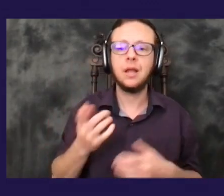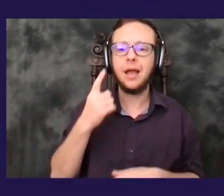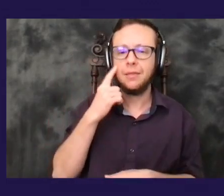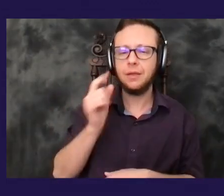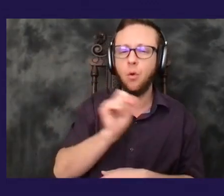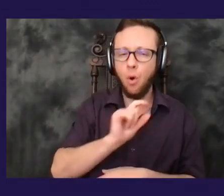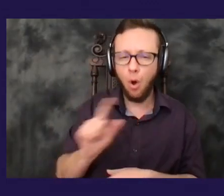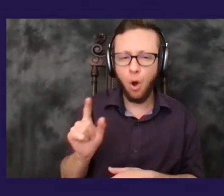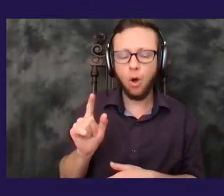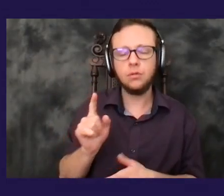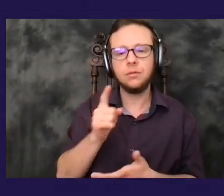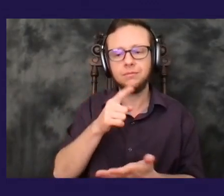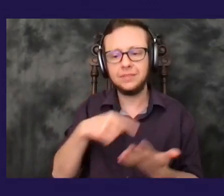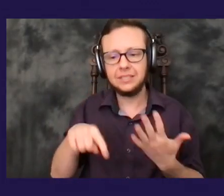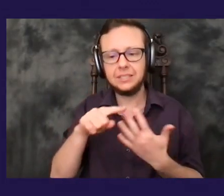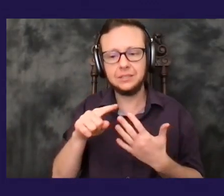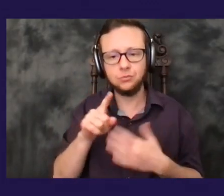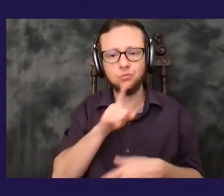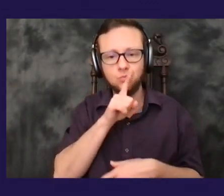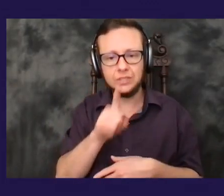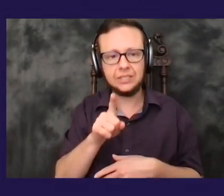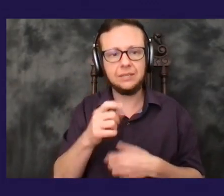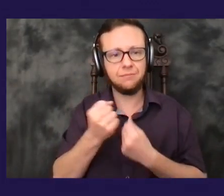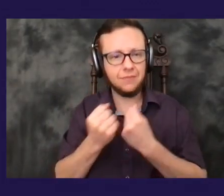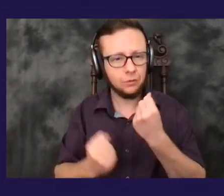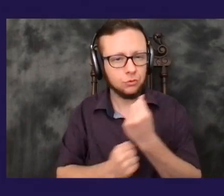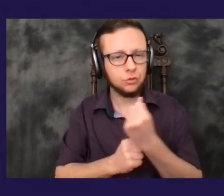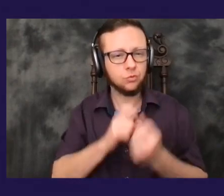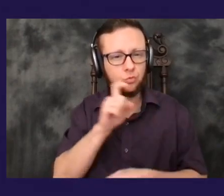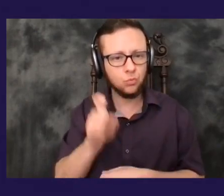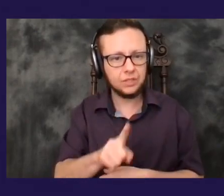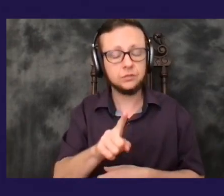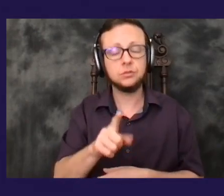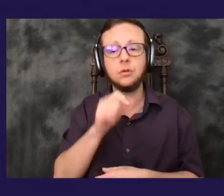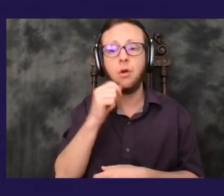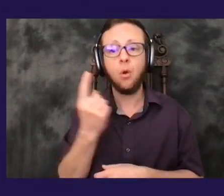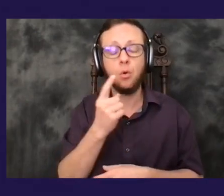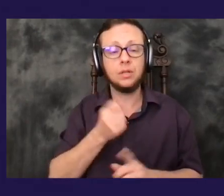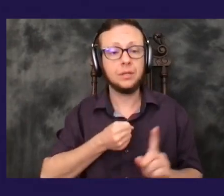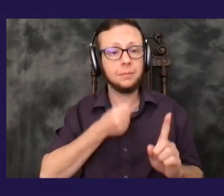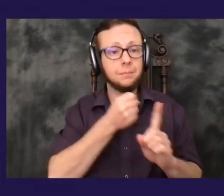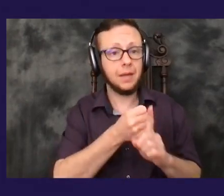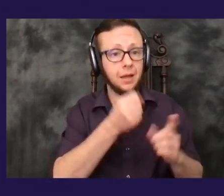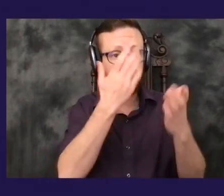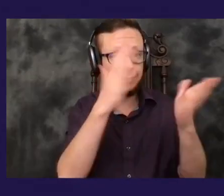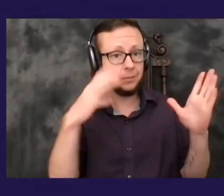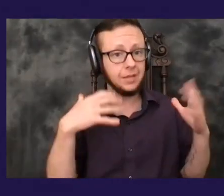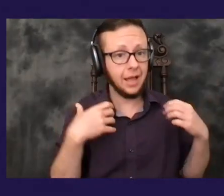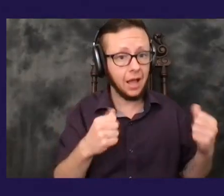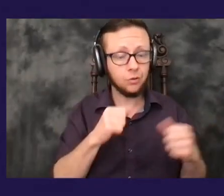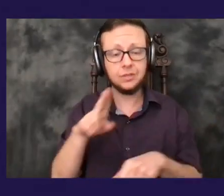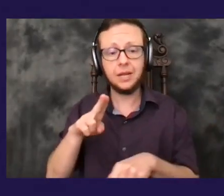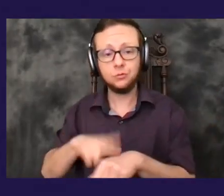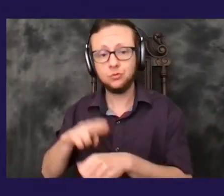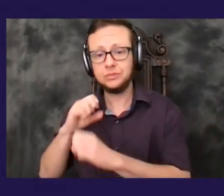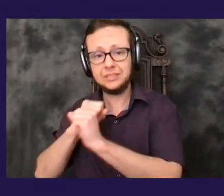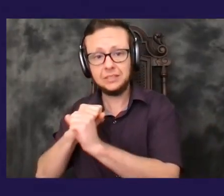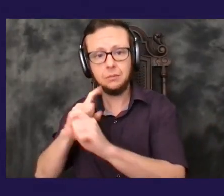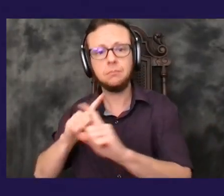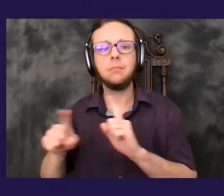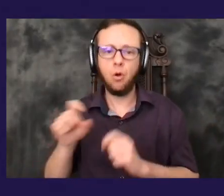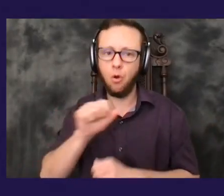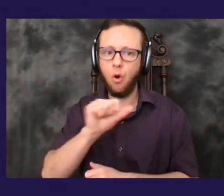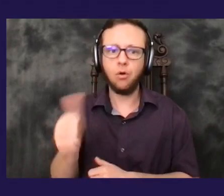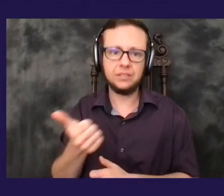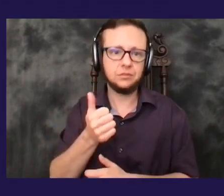very fundamental questions would not only impact public health and national security, but all of these other areas that